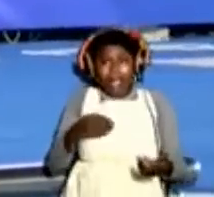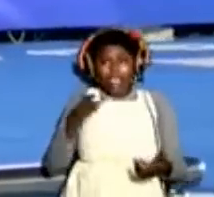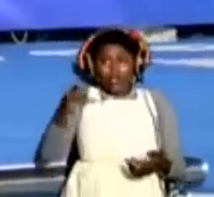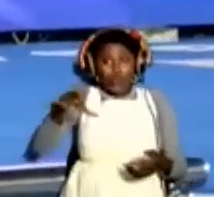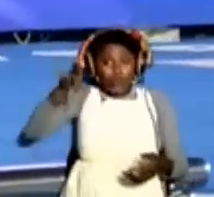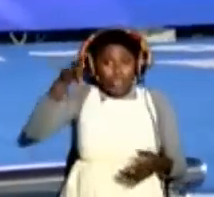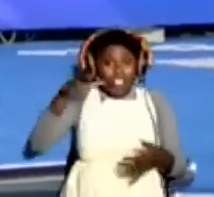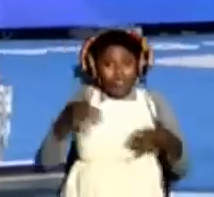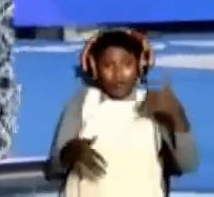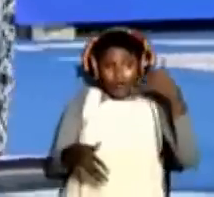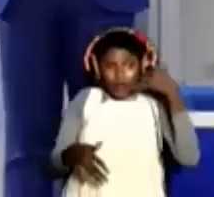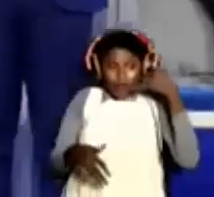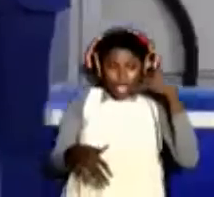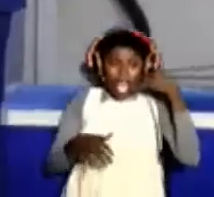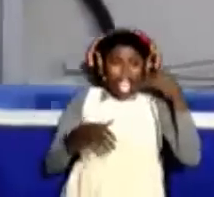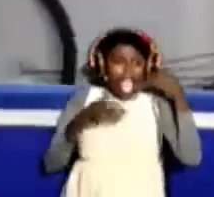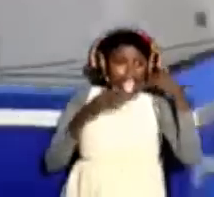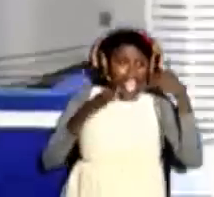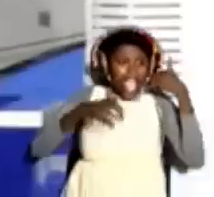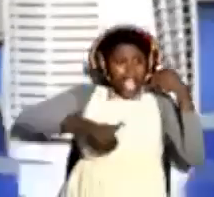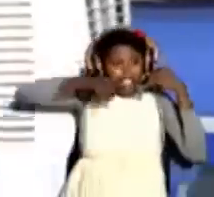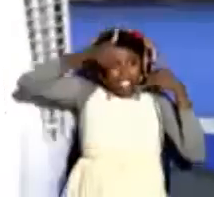phone.